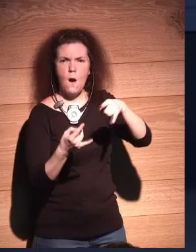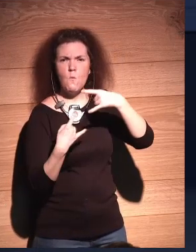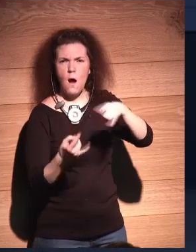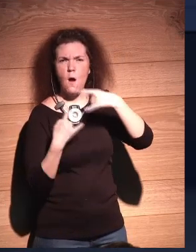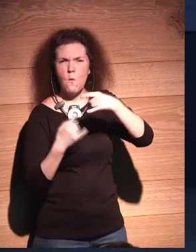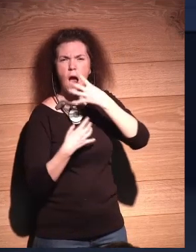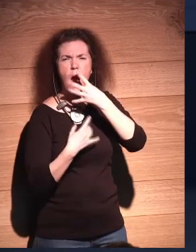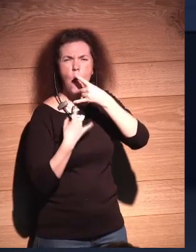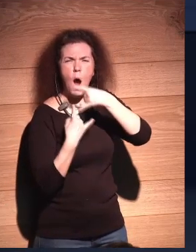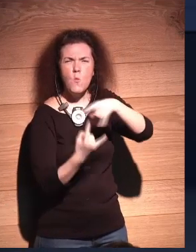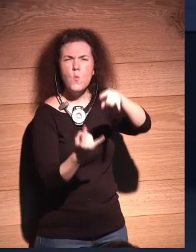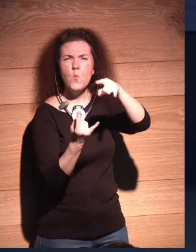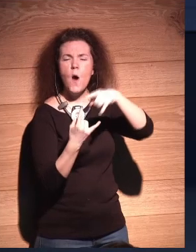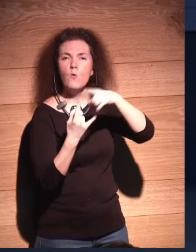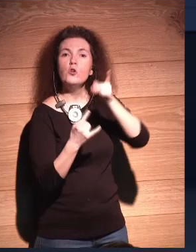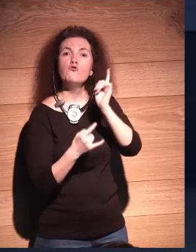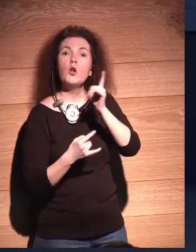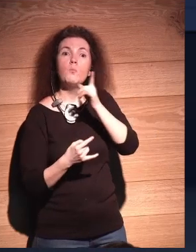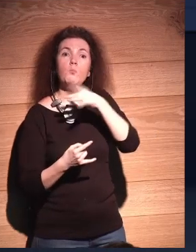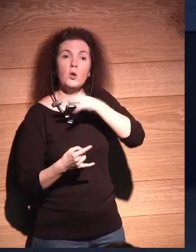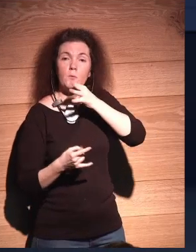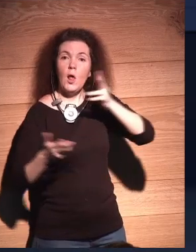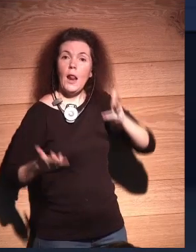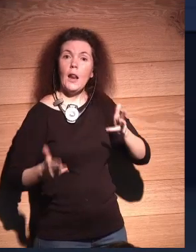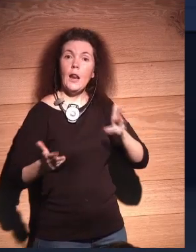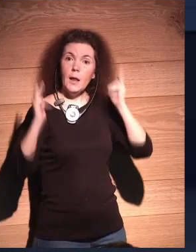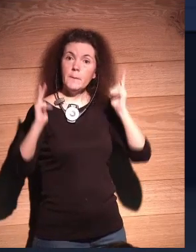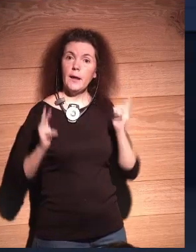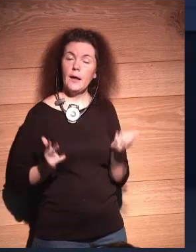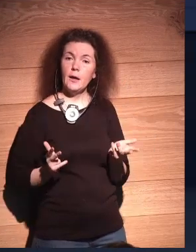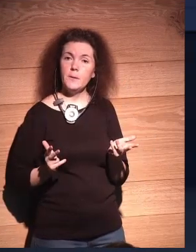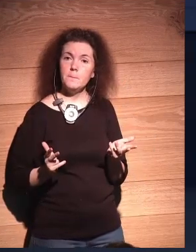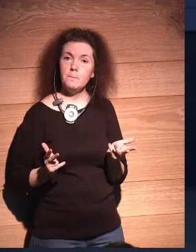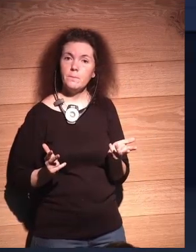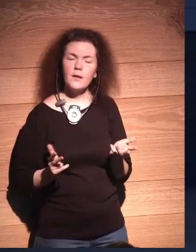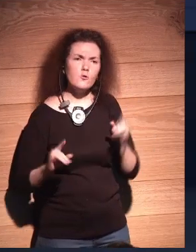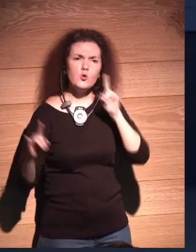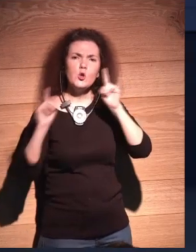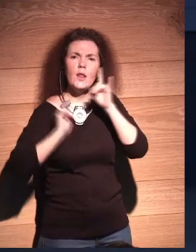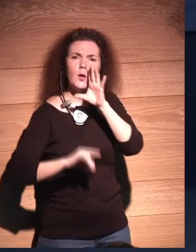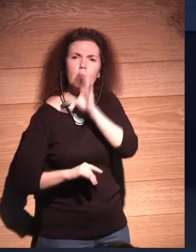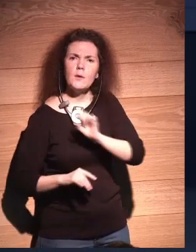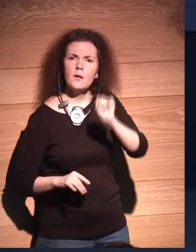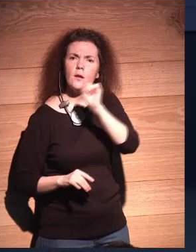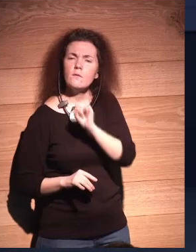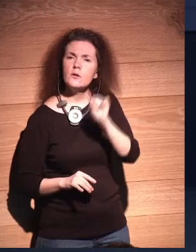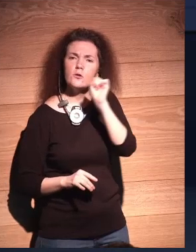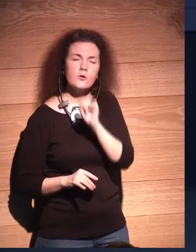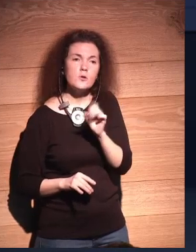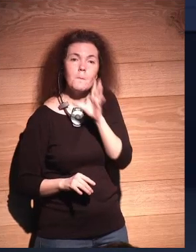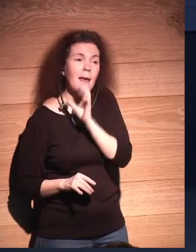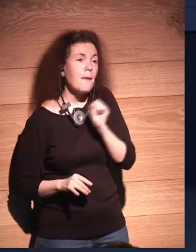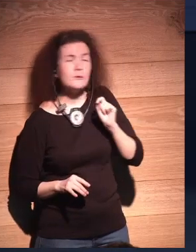just because they could, and it was just the most wonderful sound I have ever heard. It's